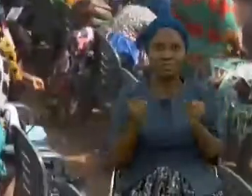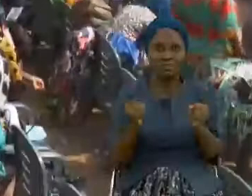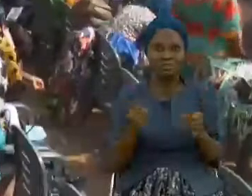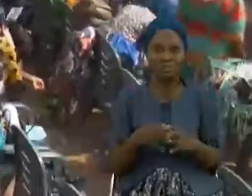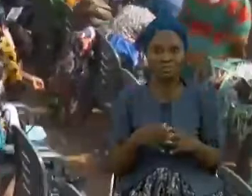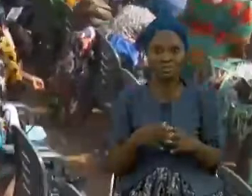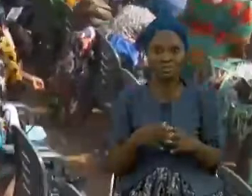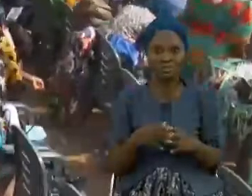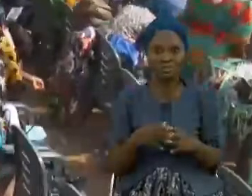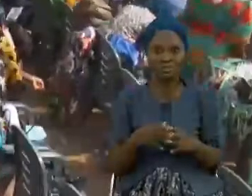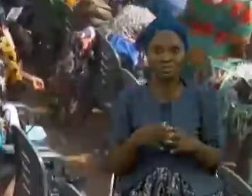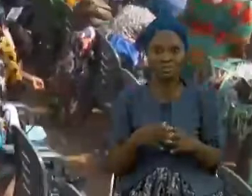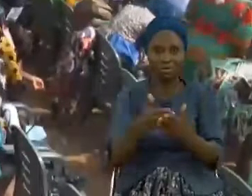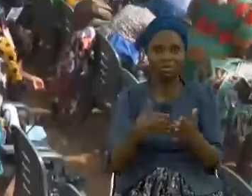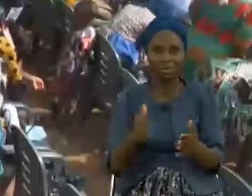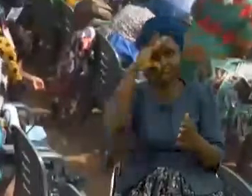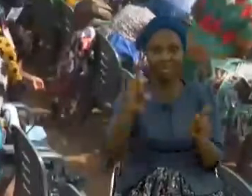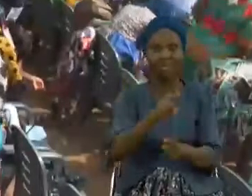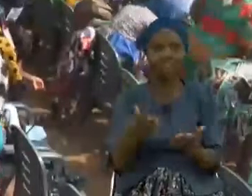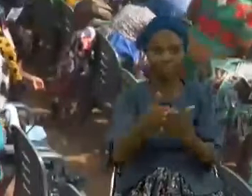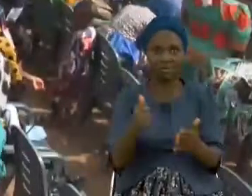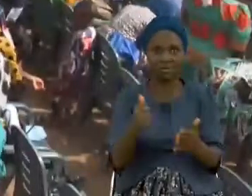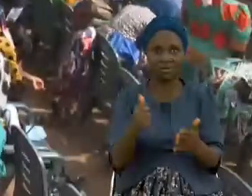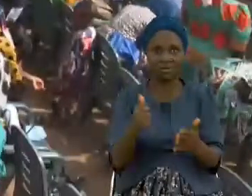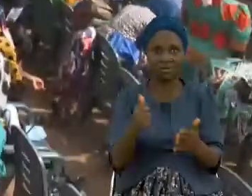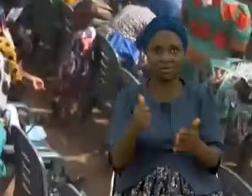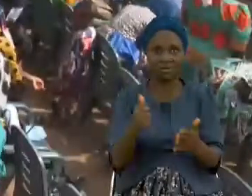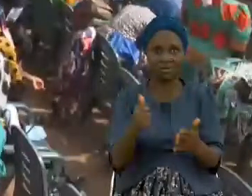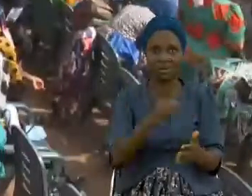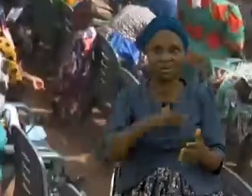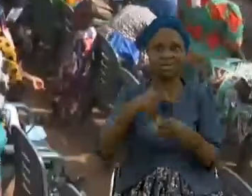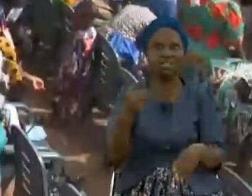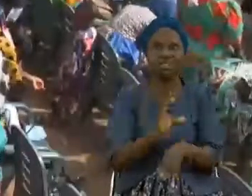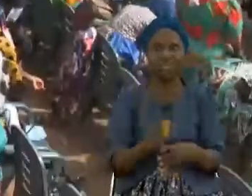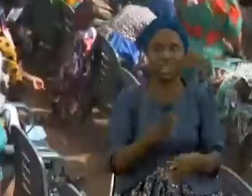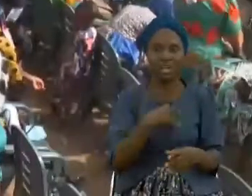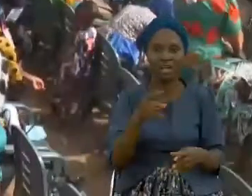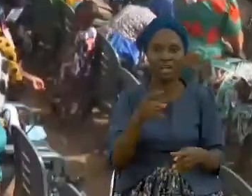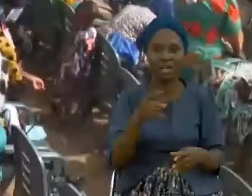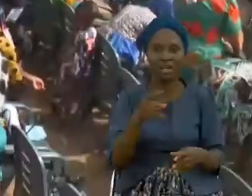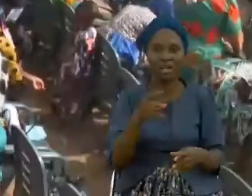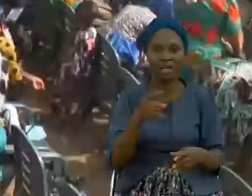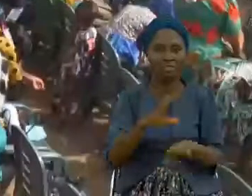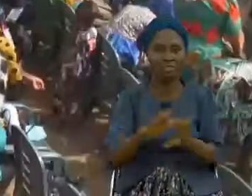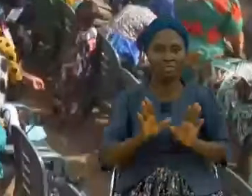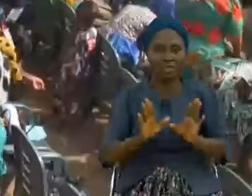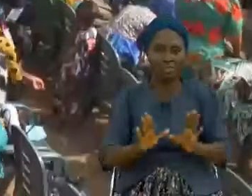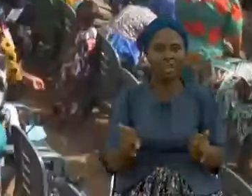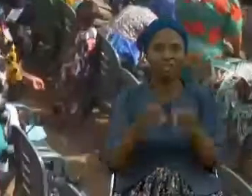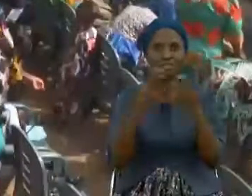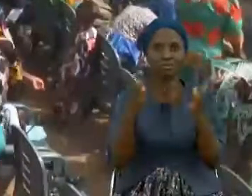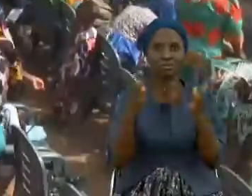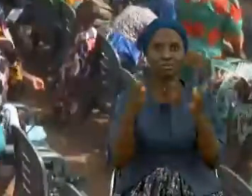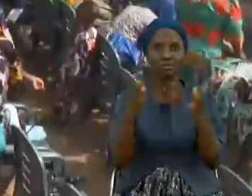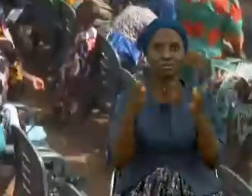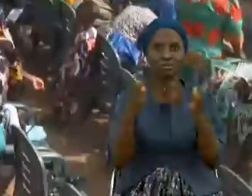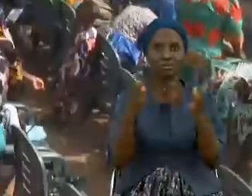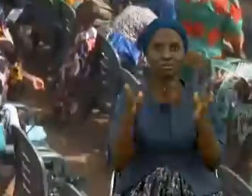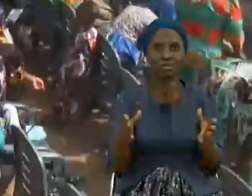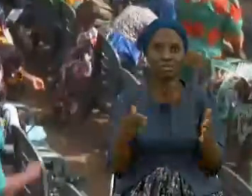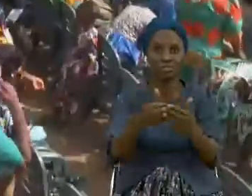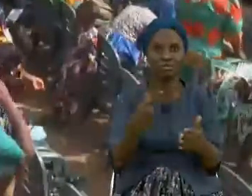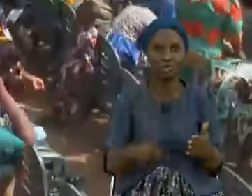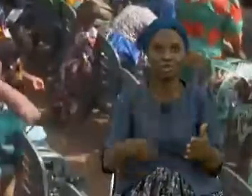church and you don't tremble as much before the god of heaven